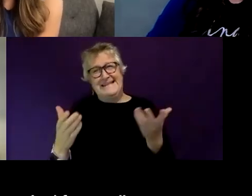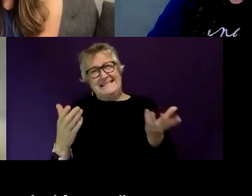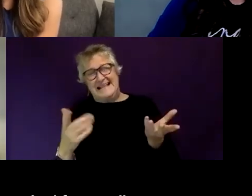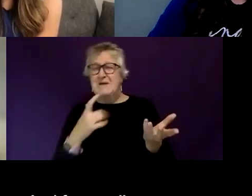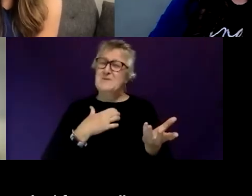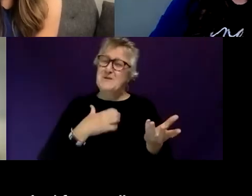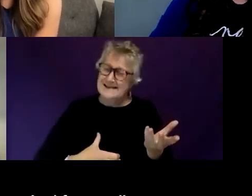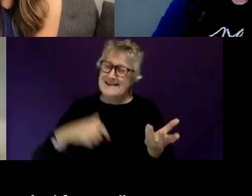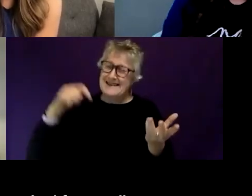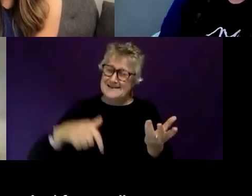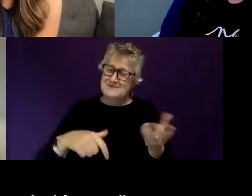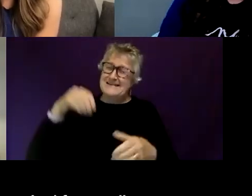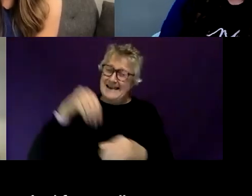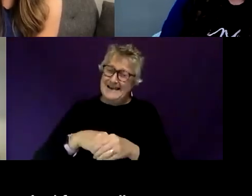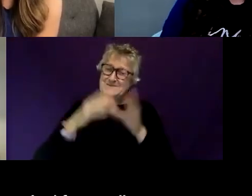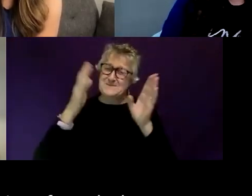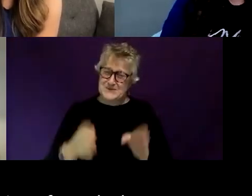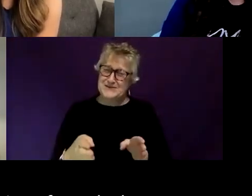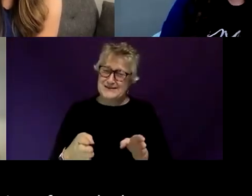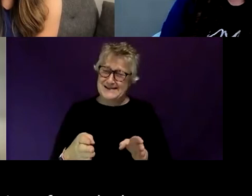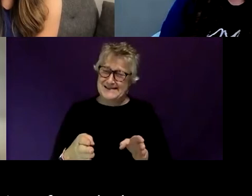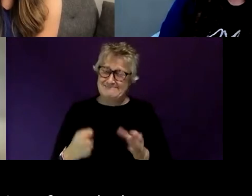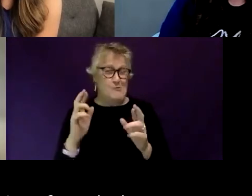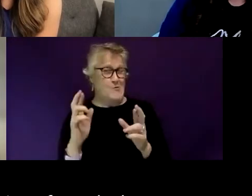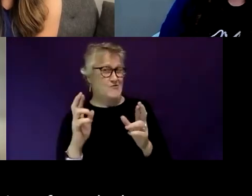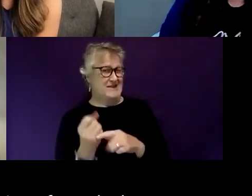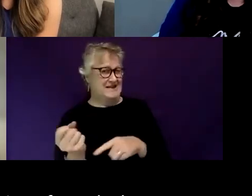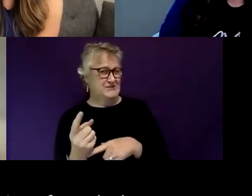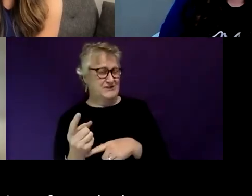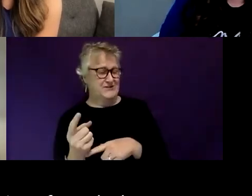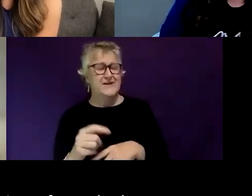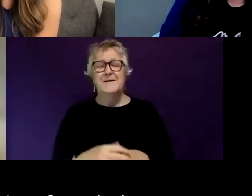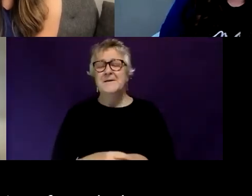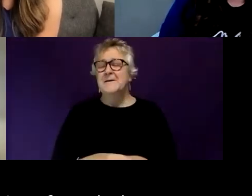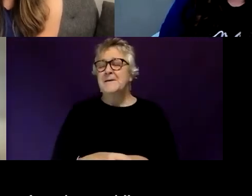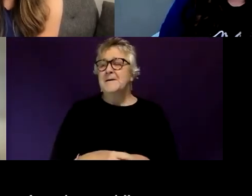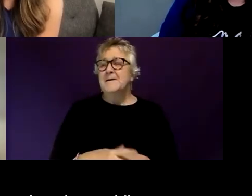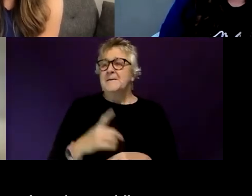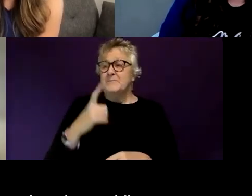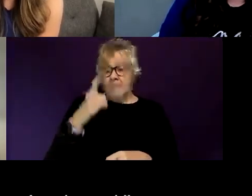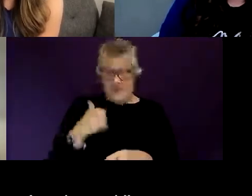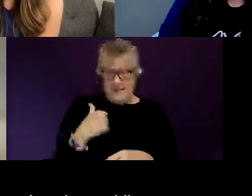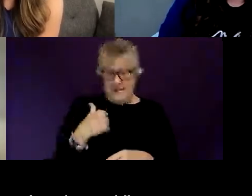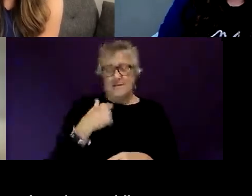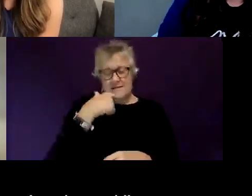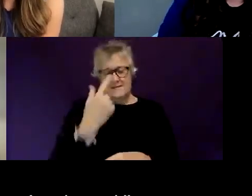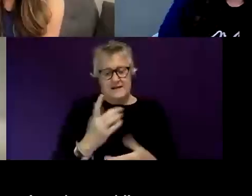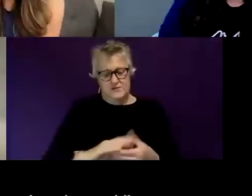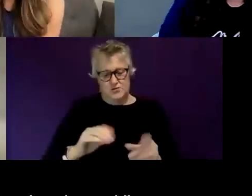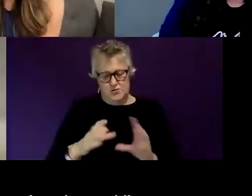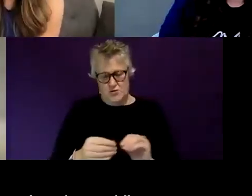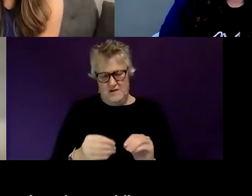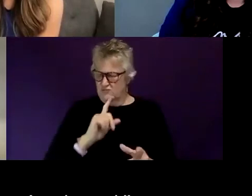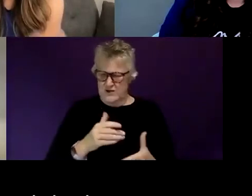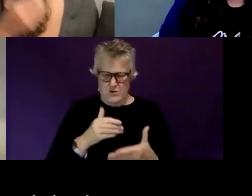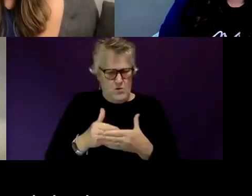hopefully next year. And for me, I'm gonna tell a story of somebody close to home here in Los